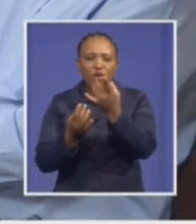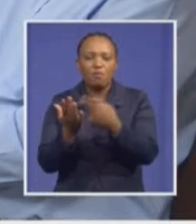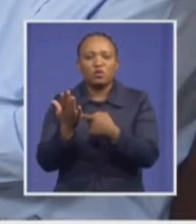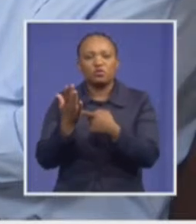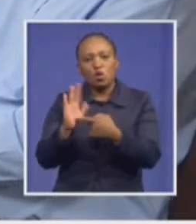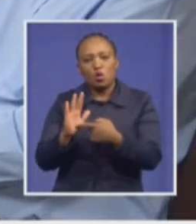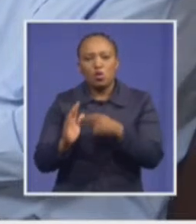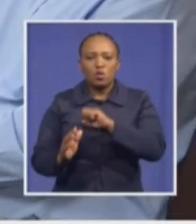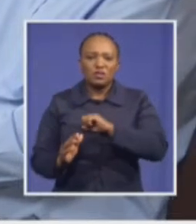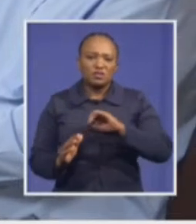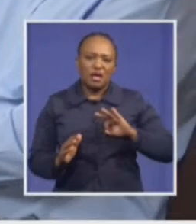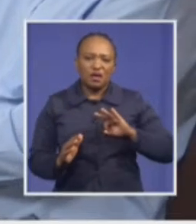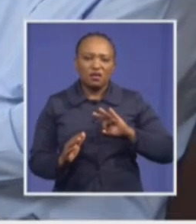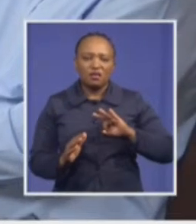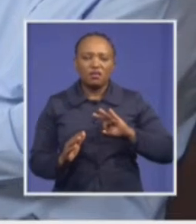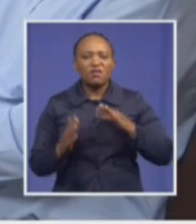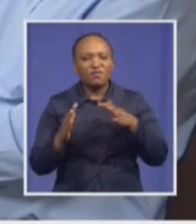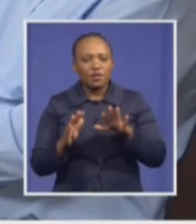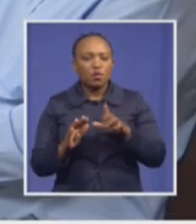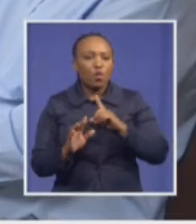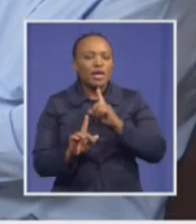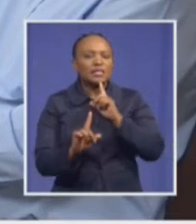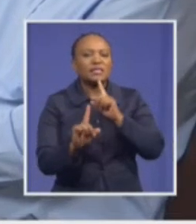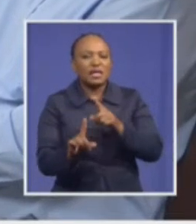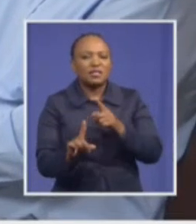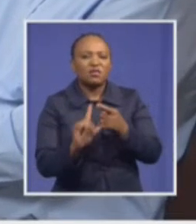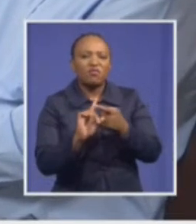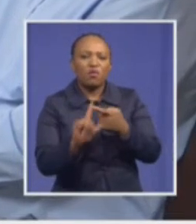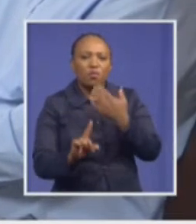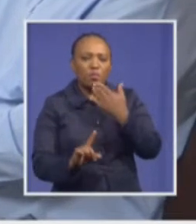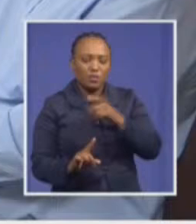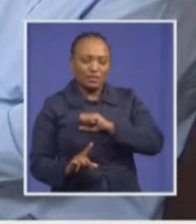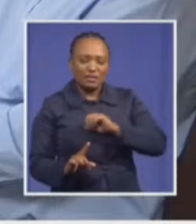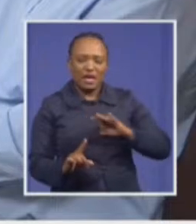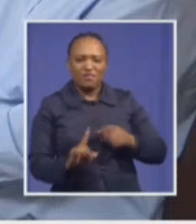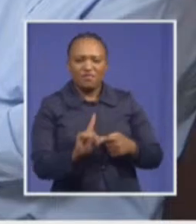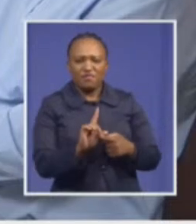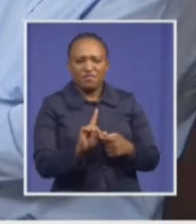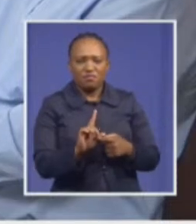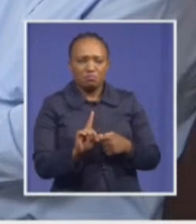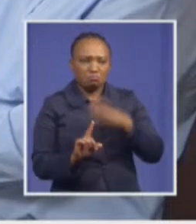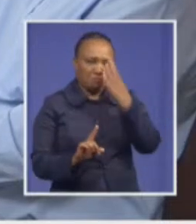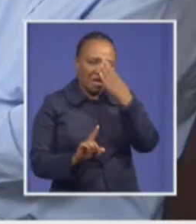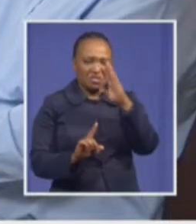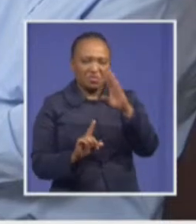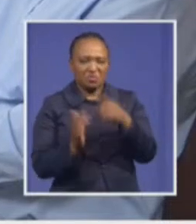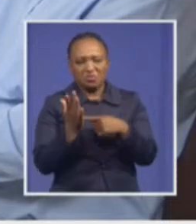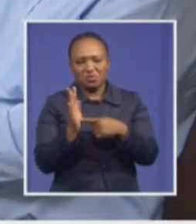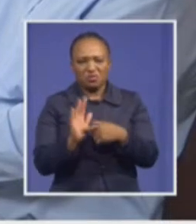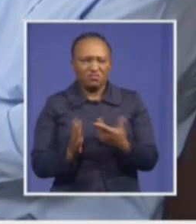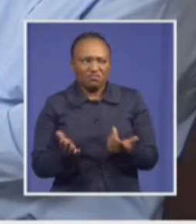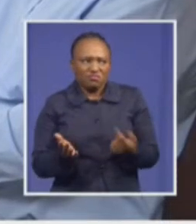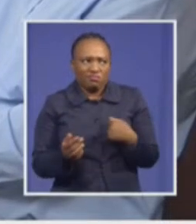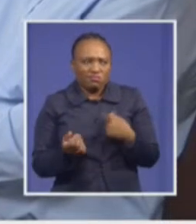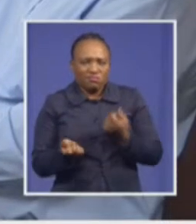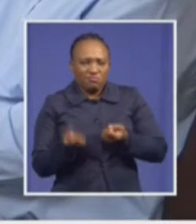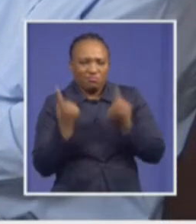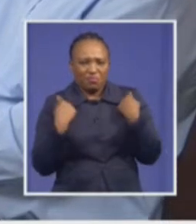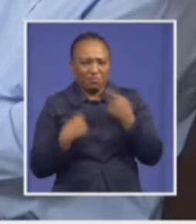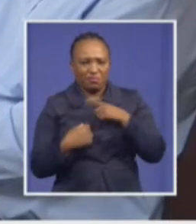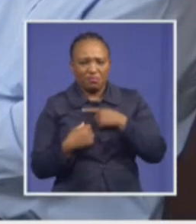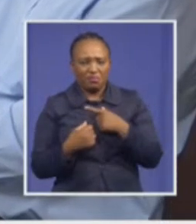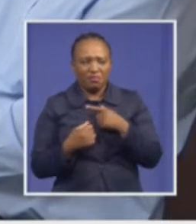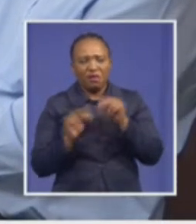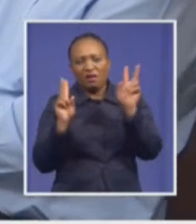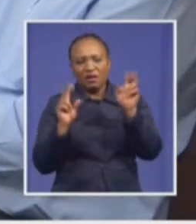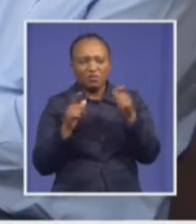instructions, where there is an attitude that says, we don't understand why you're making a big deal about this, as at that